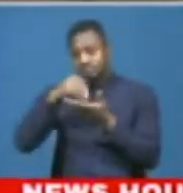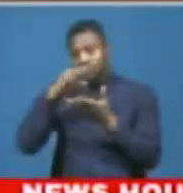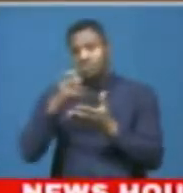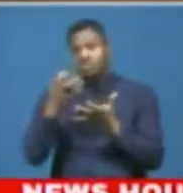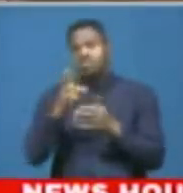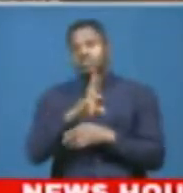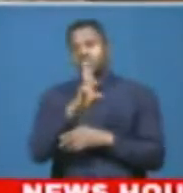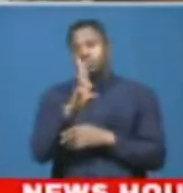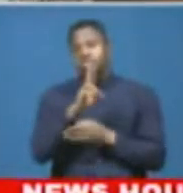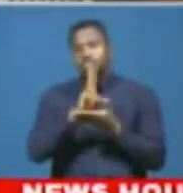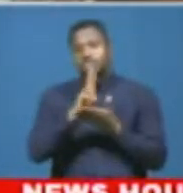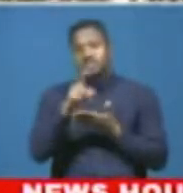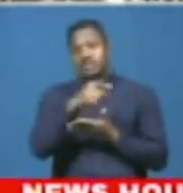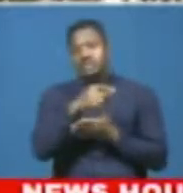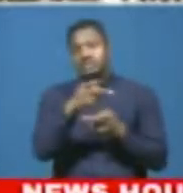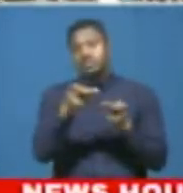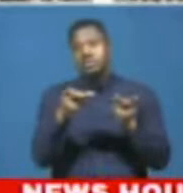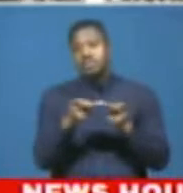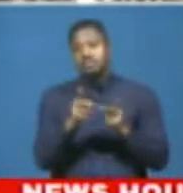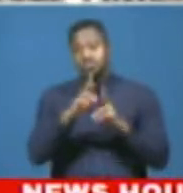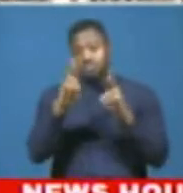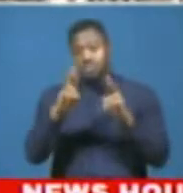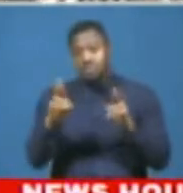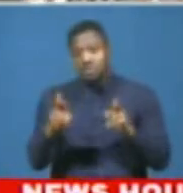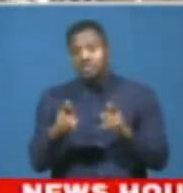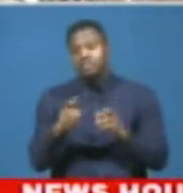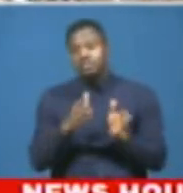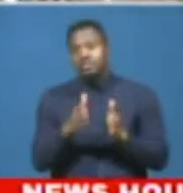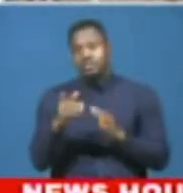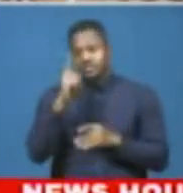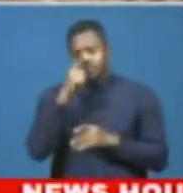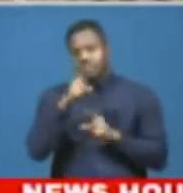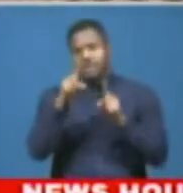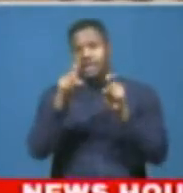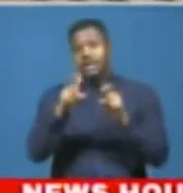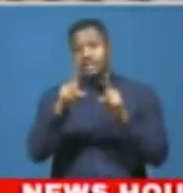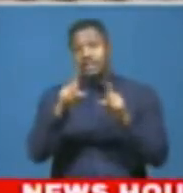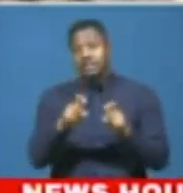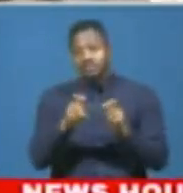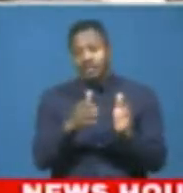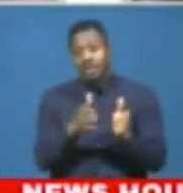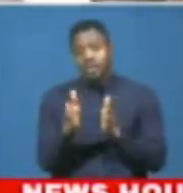the university's facilities and resources to prepare for the examinations. Arrangements, according to authorities,